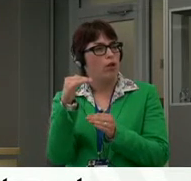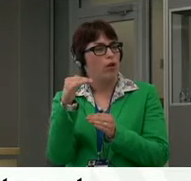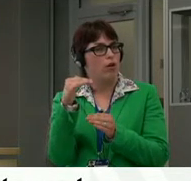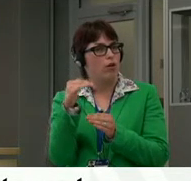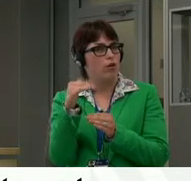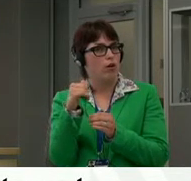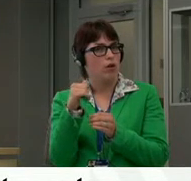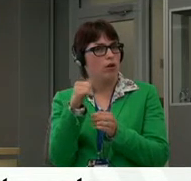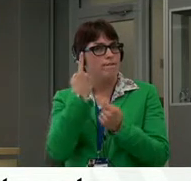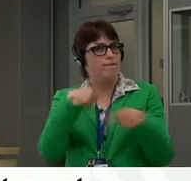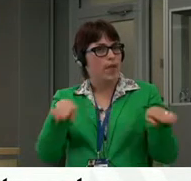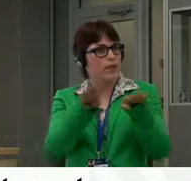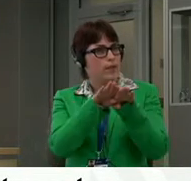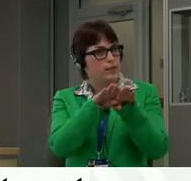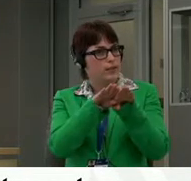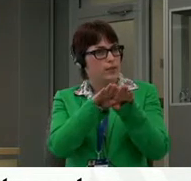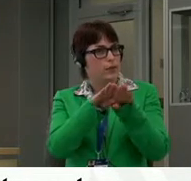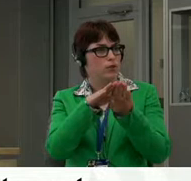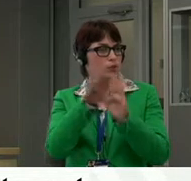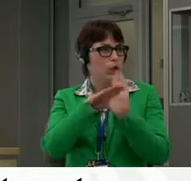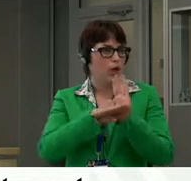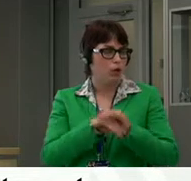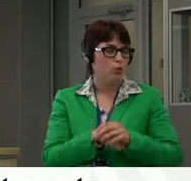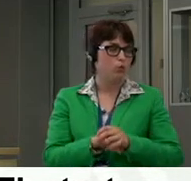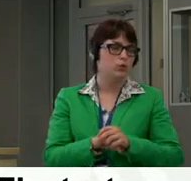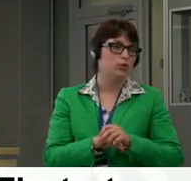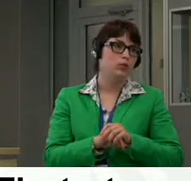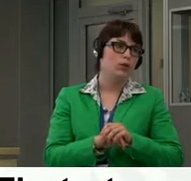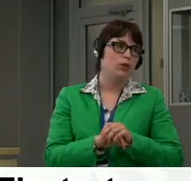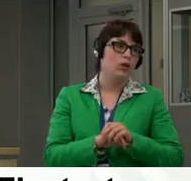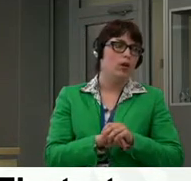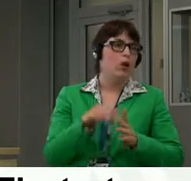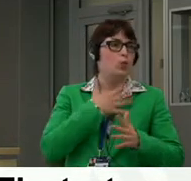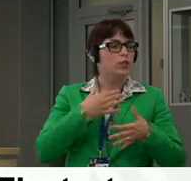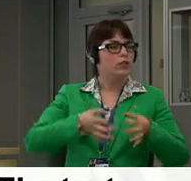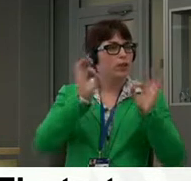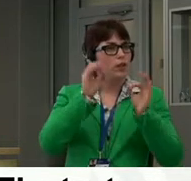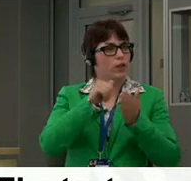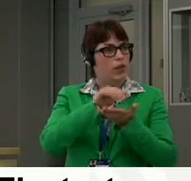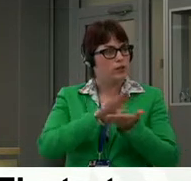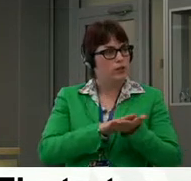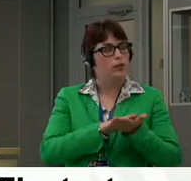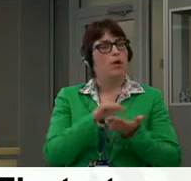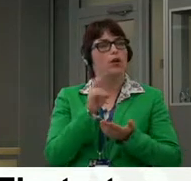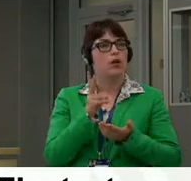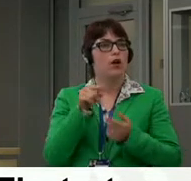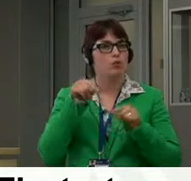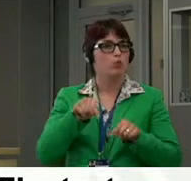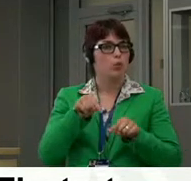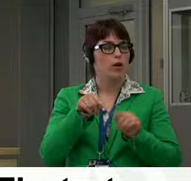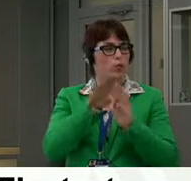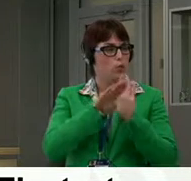note. The text of this directive was agreed